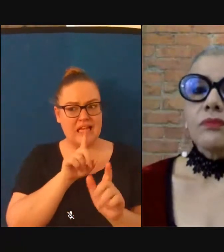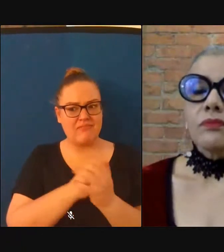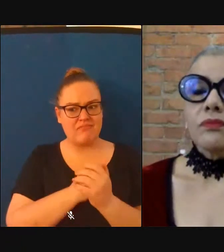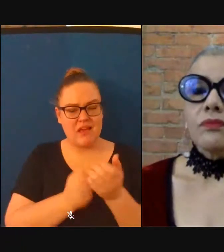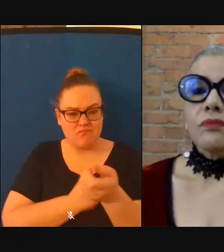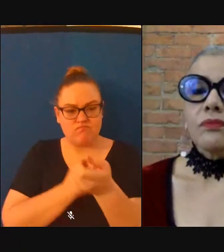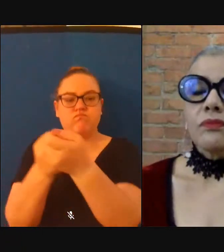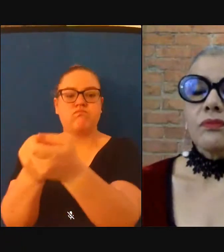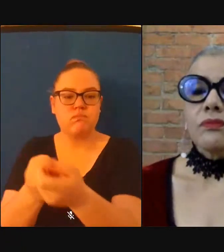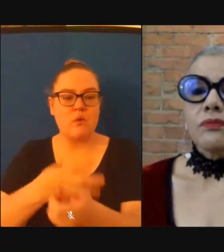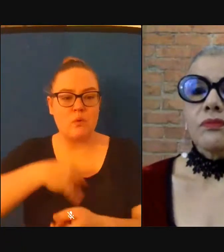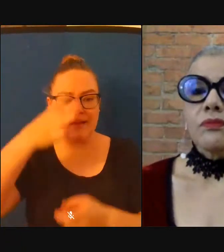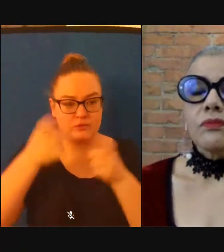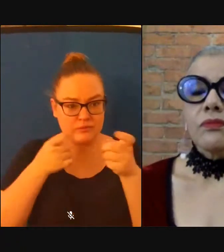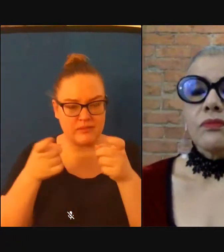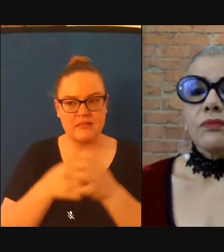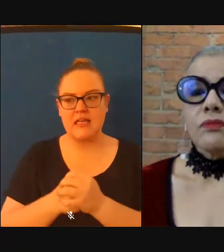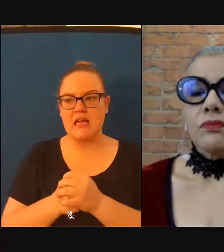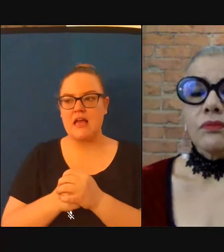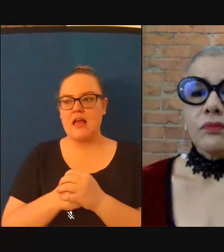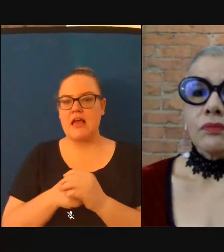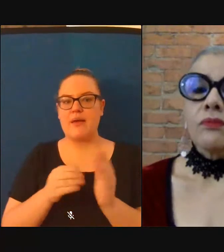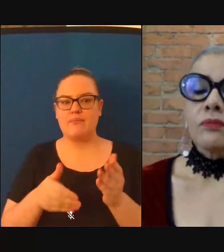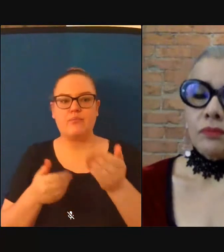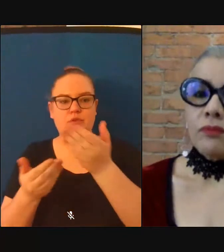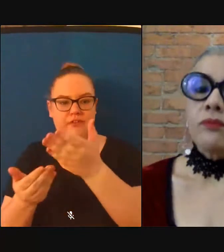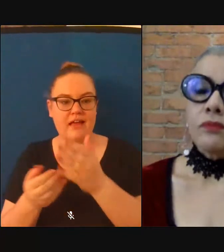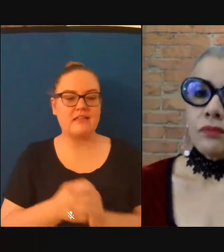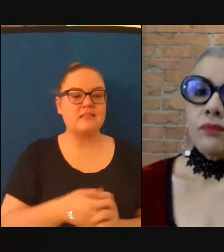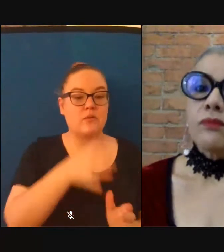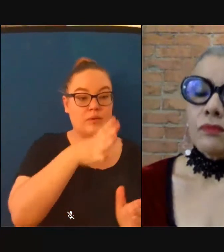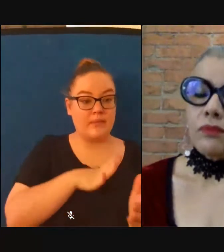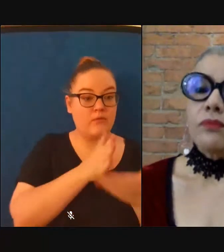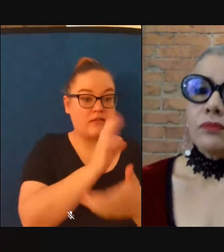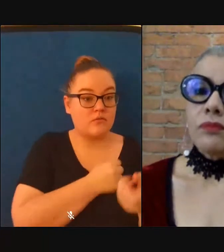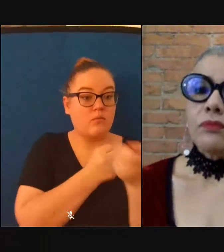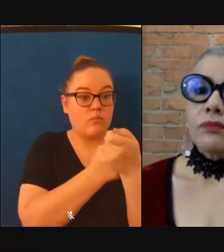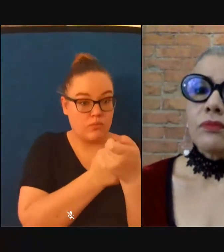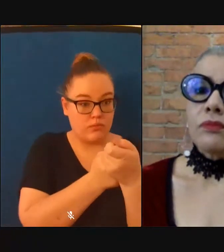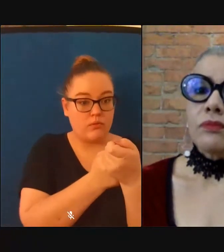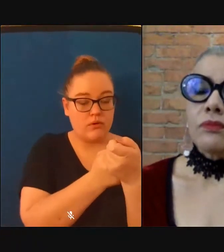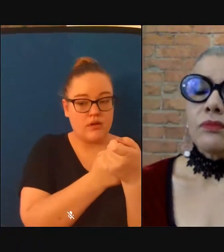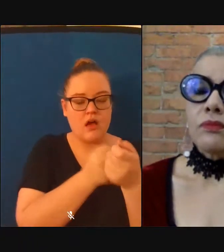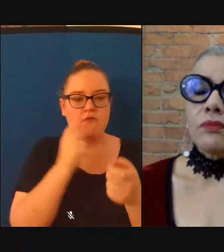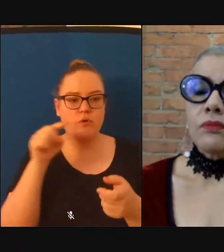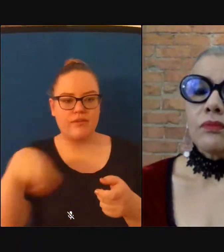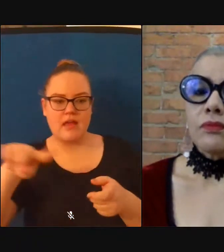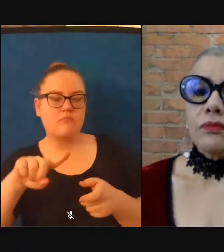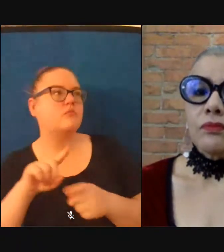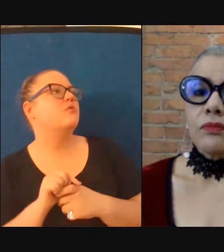that it provides feminist targets for them to throw hate at, and also it serves